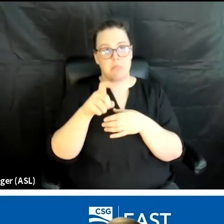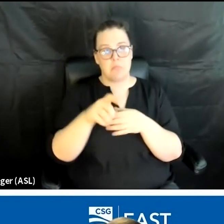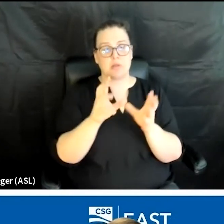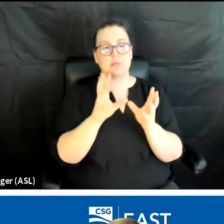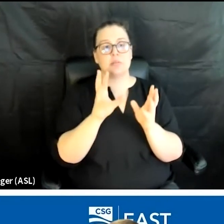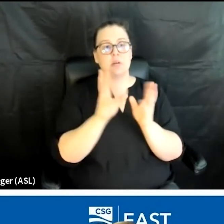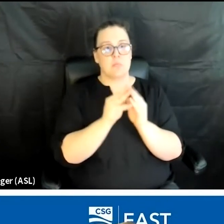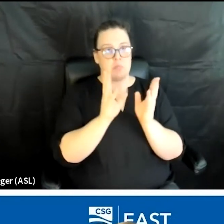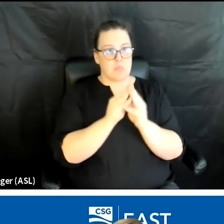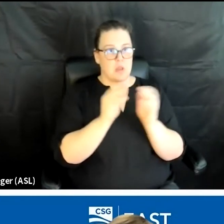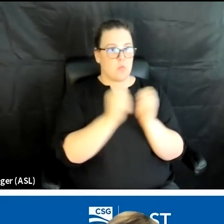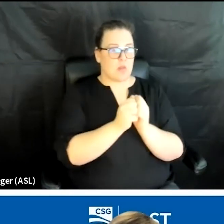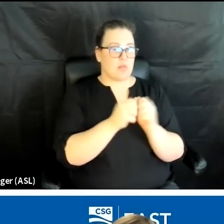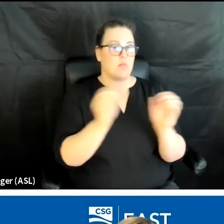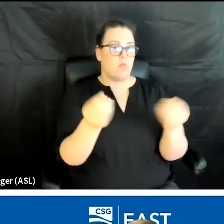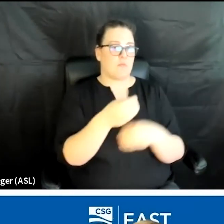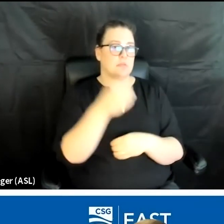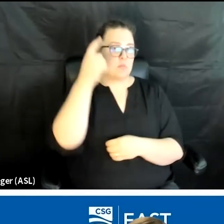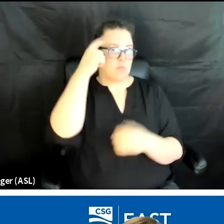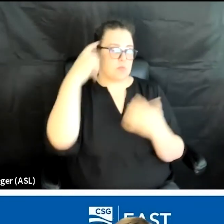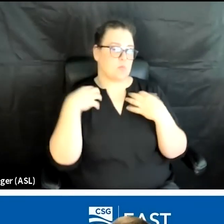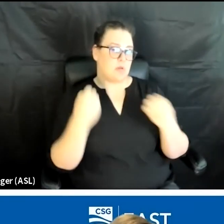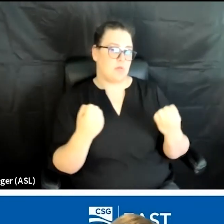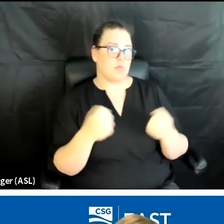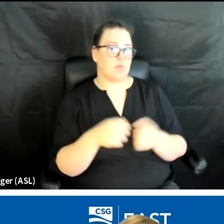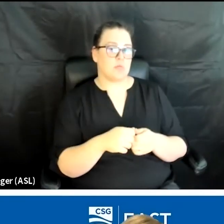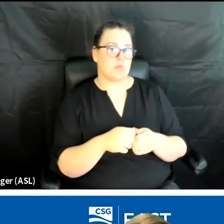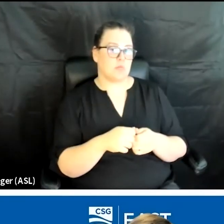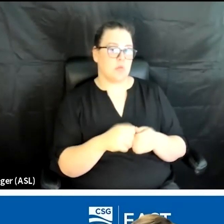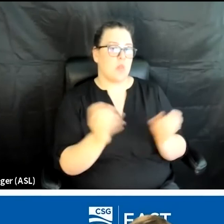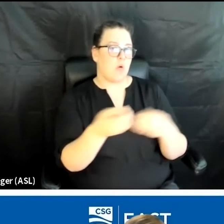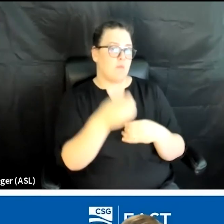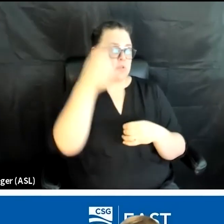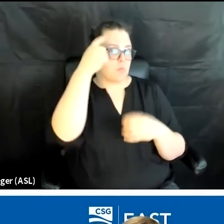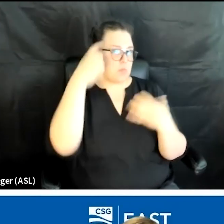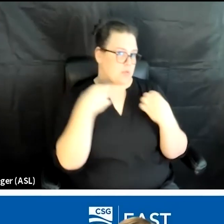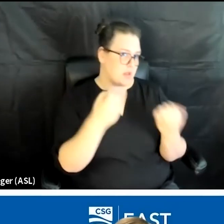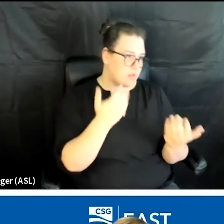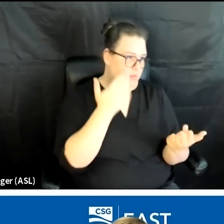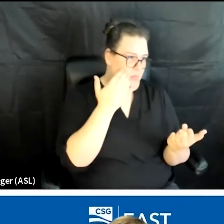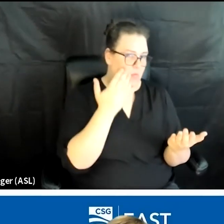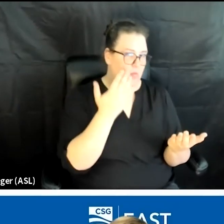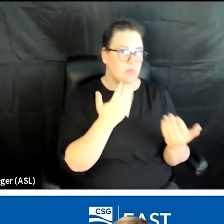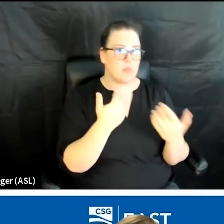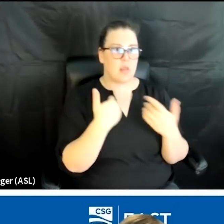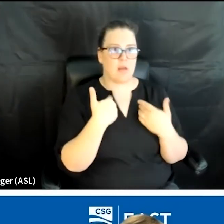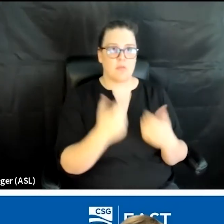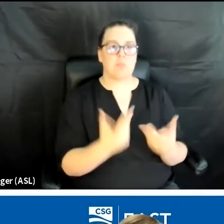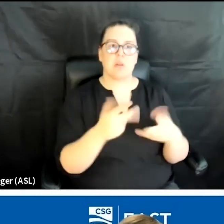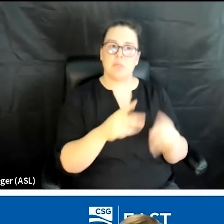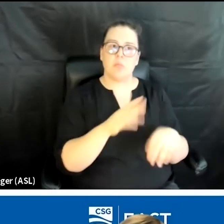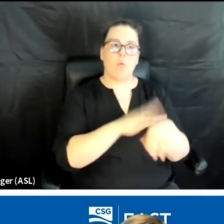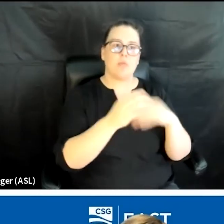with the Office of Mental Health. And the Office of Mental Health obviously employs many people who are on the ground